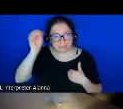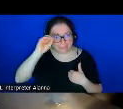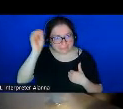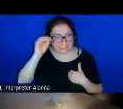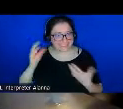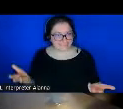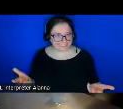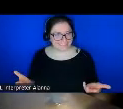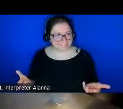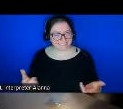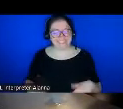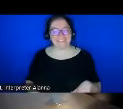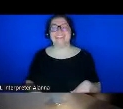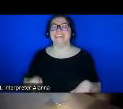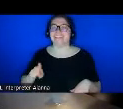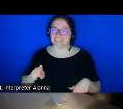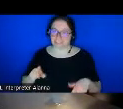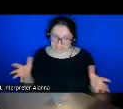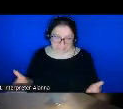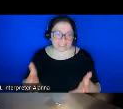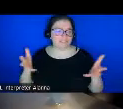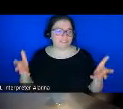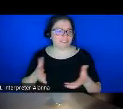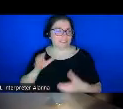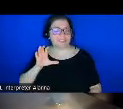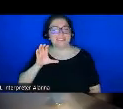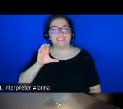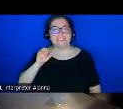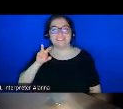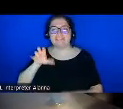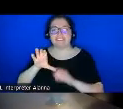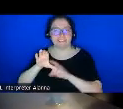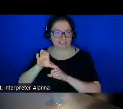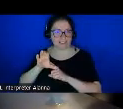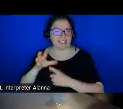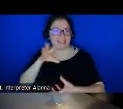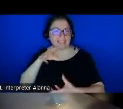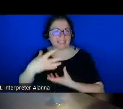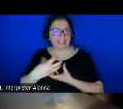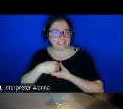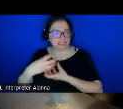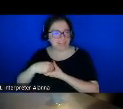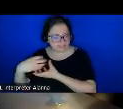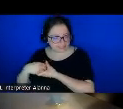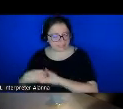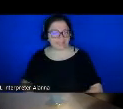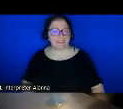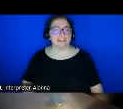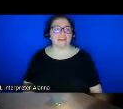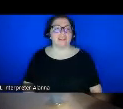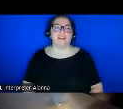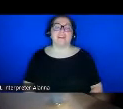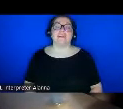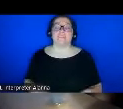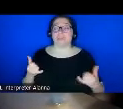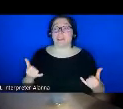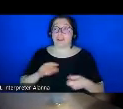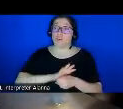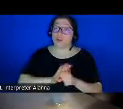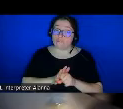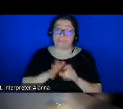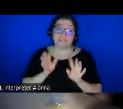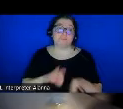increasing civic engagement uh it has obviously been really important for us particularly in covet times to diversify our